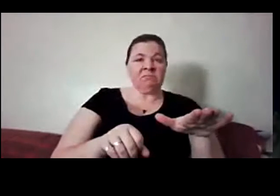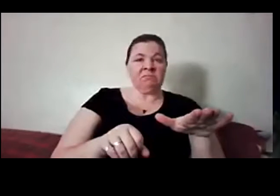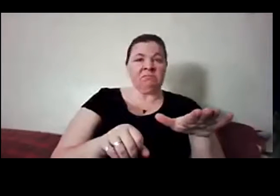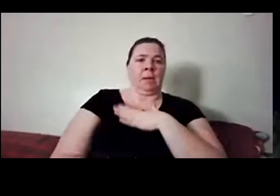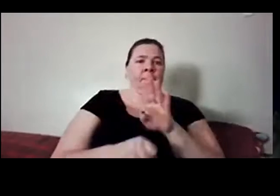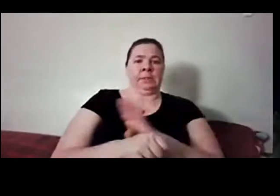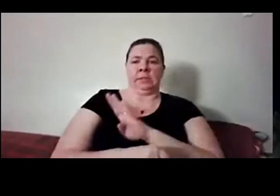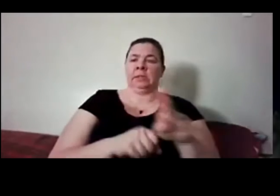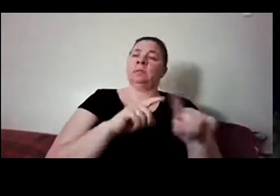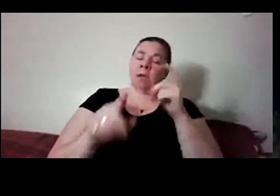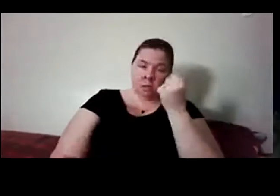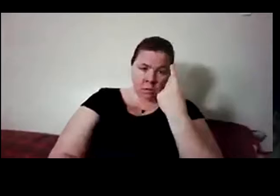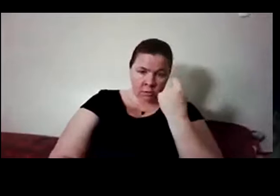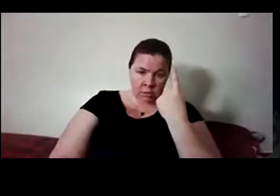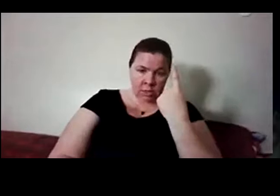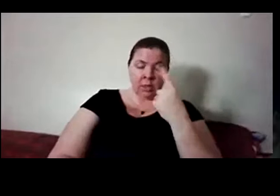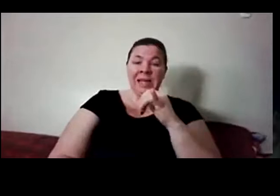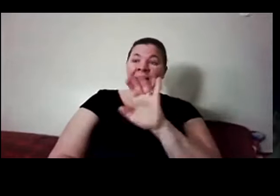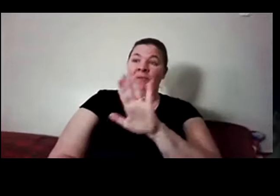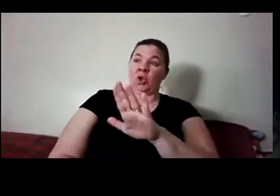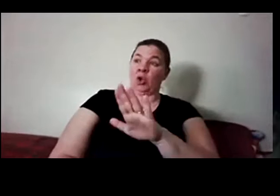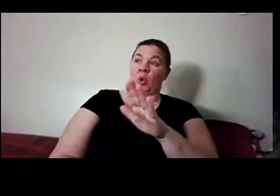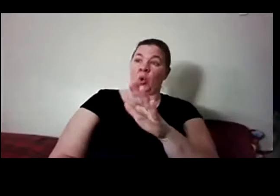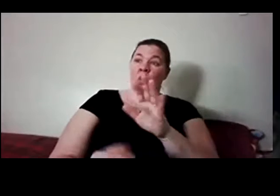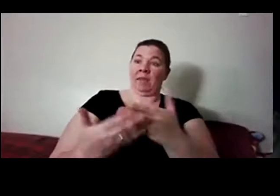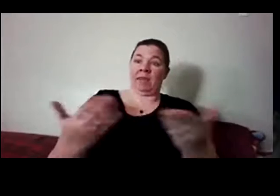business. If your item is too pricey